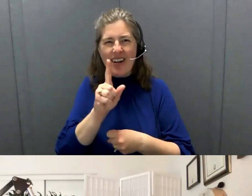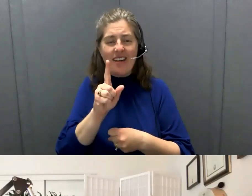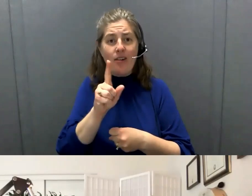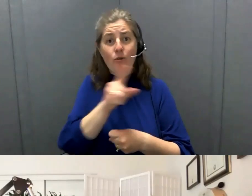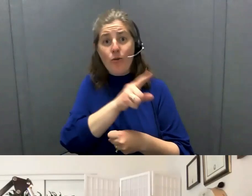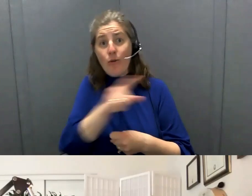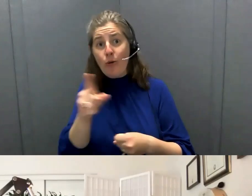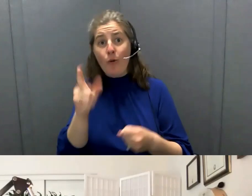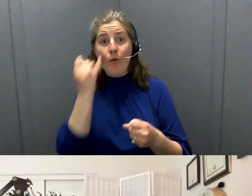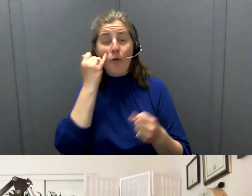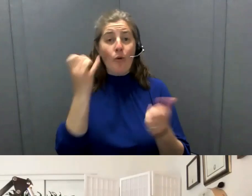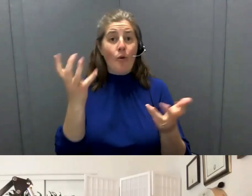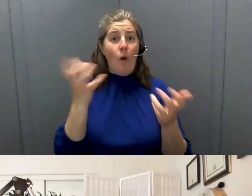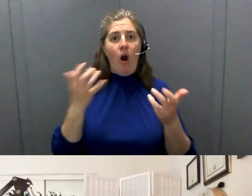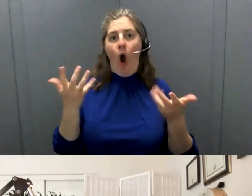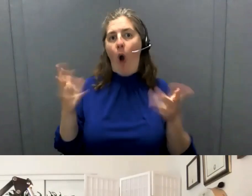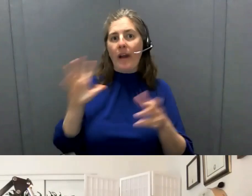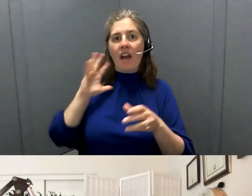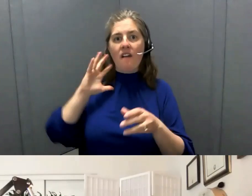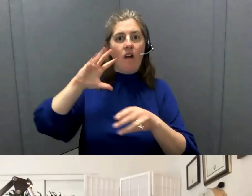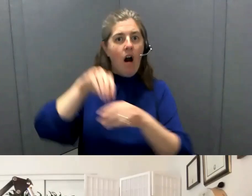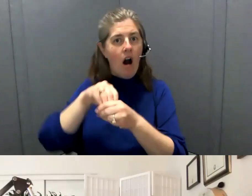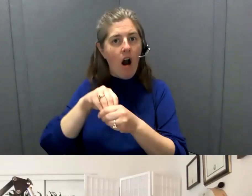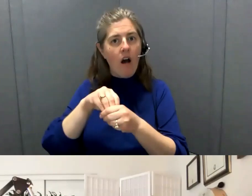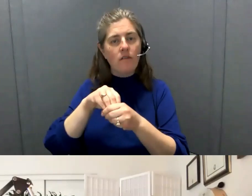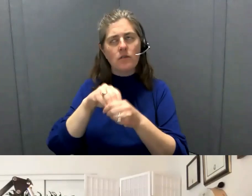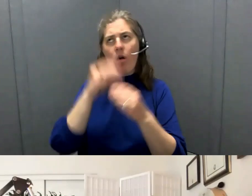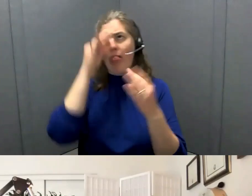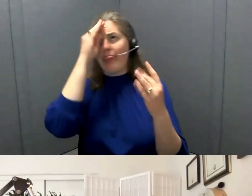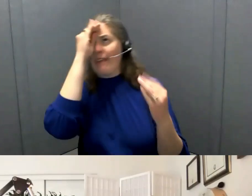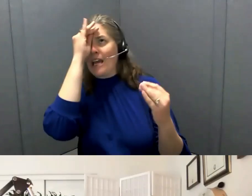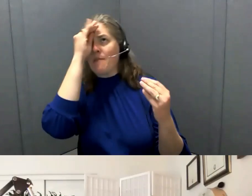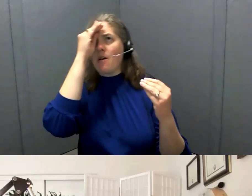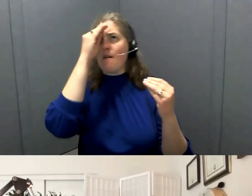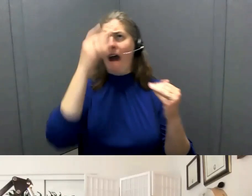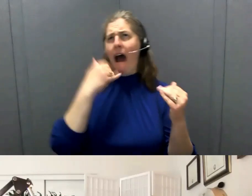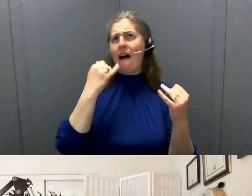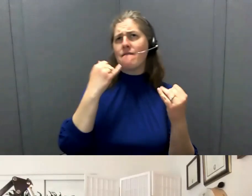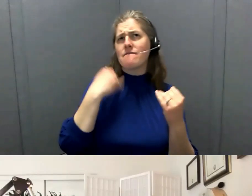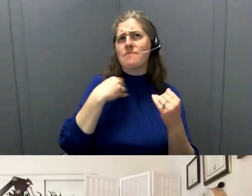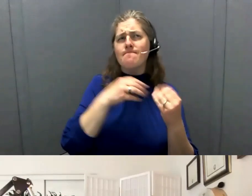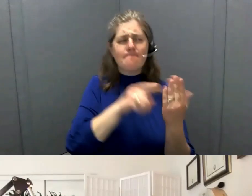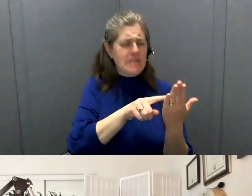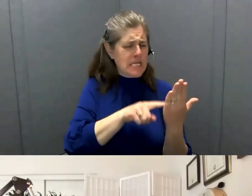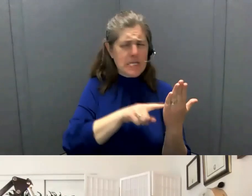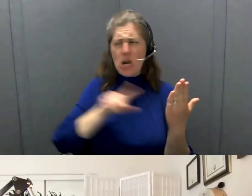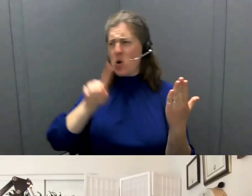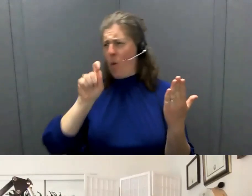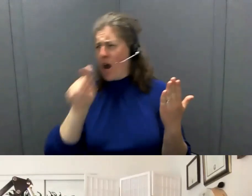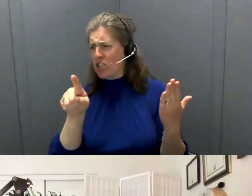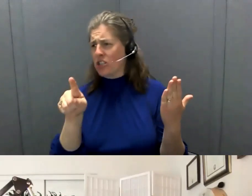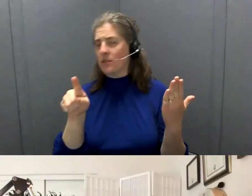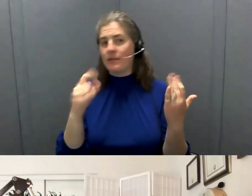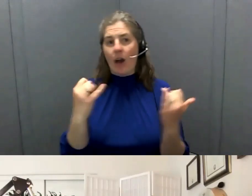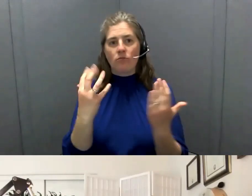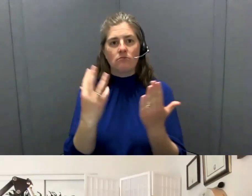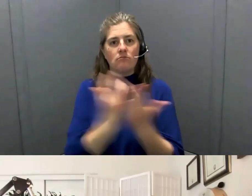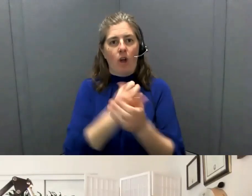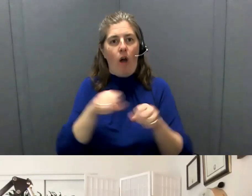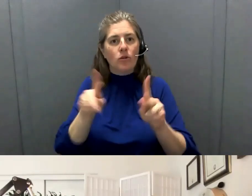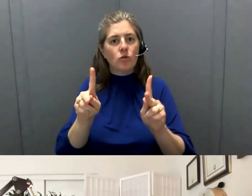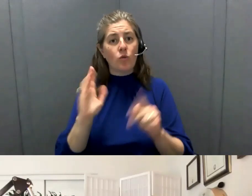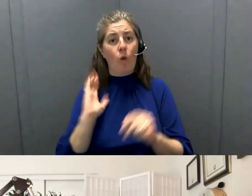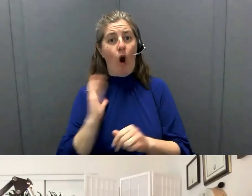you who are already involved in doing it, thinking about it, have questions to ask, really have an opportunity to have one of